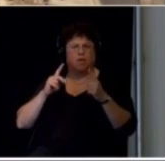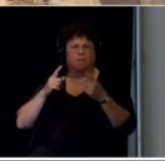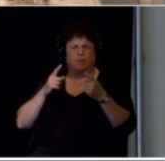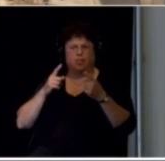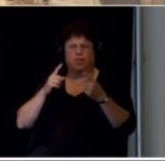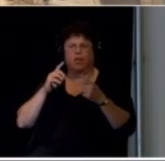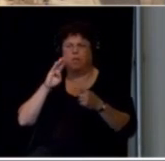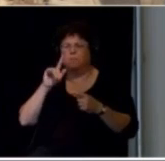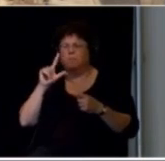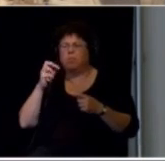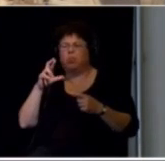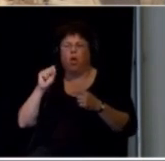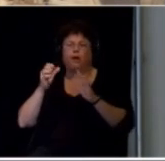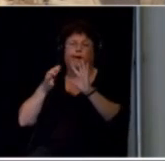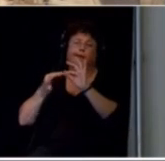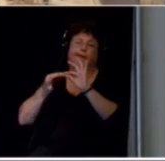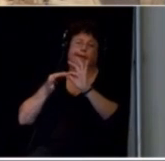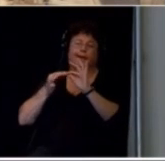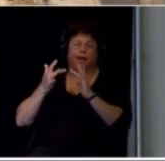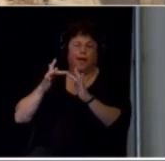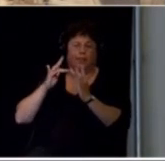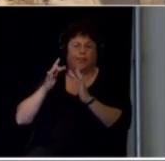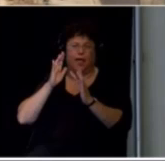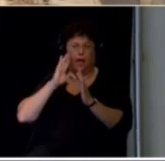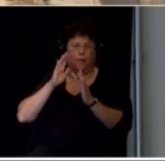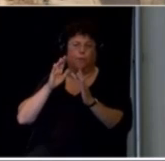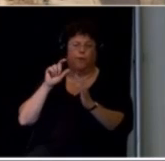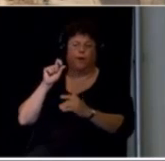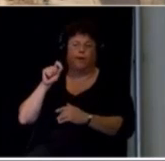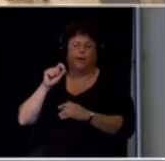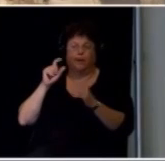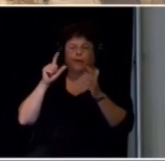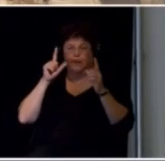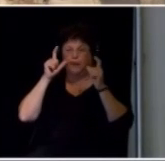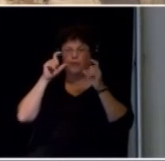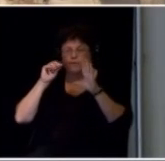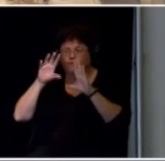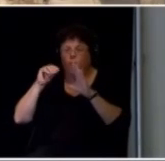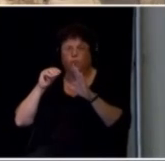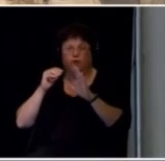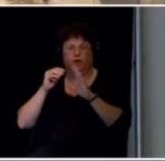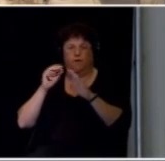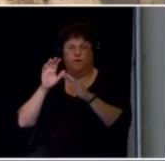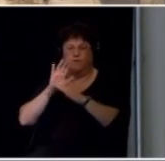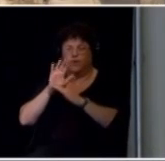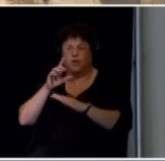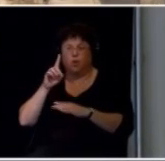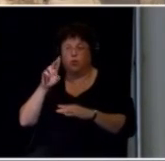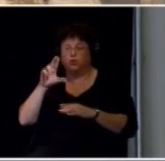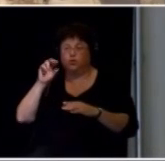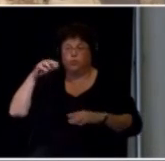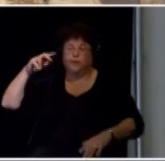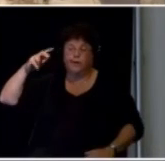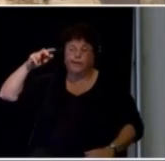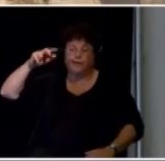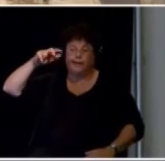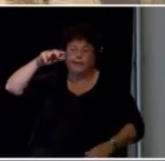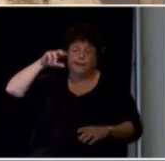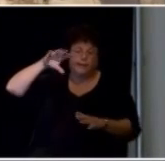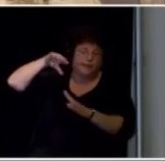online and so forth, that will take photos and videos and drone videos of the